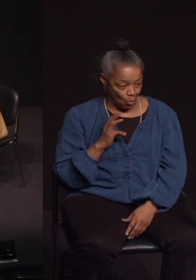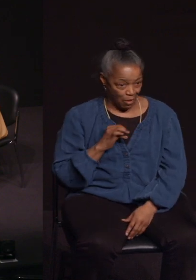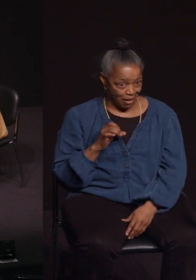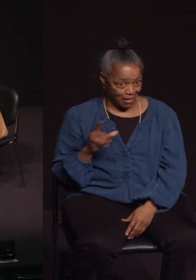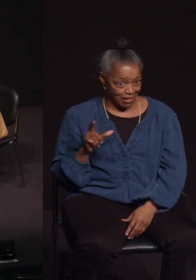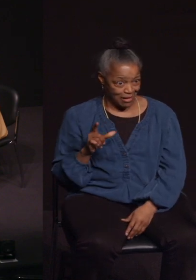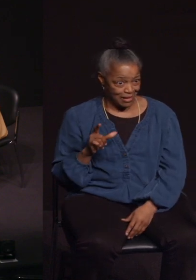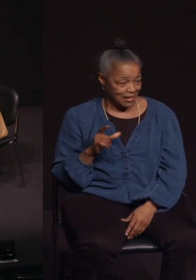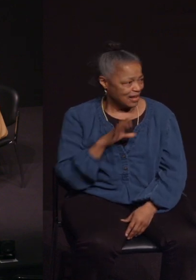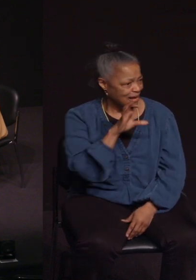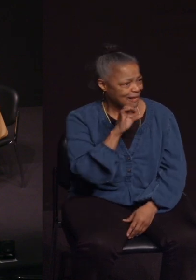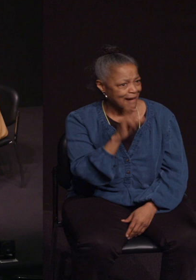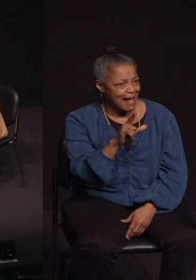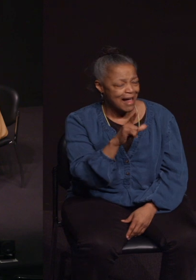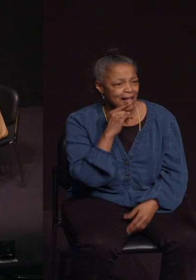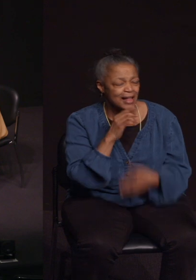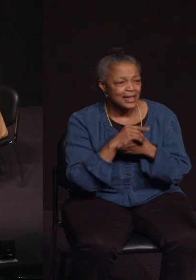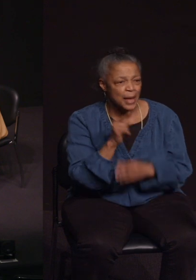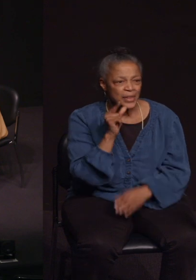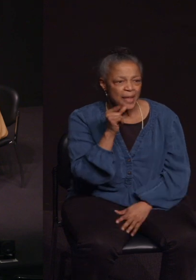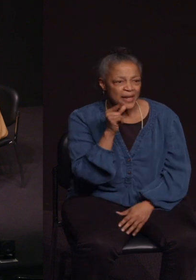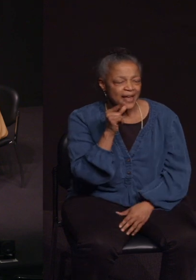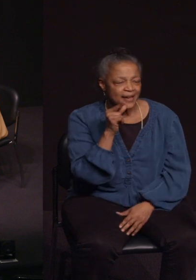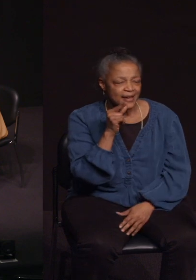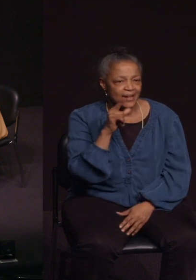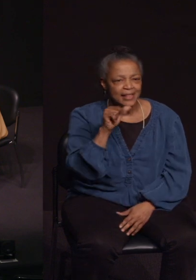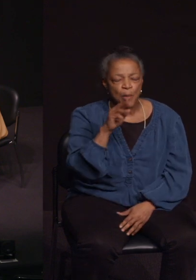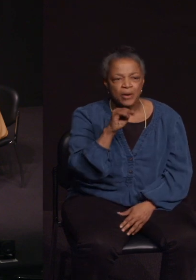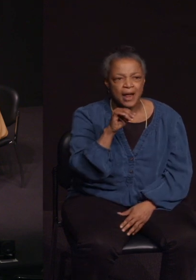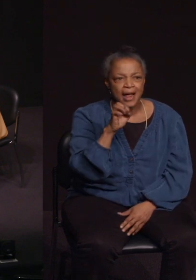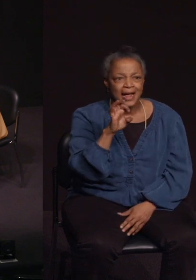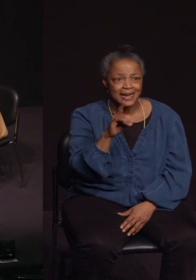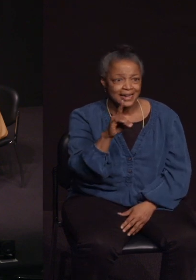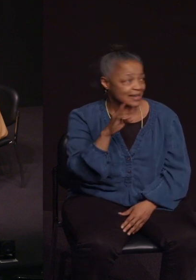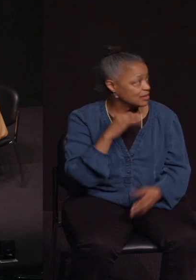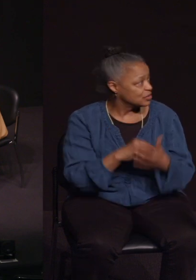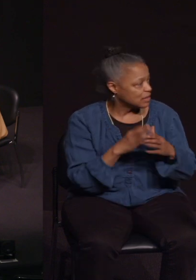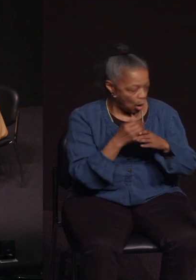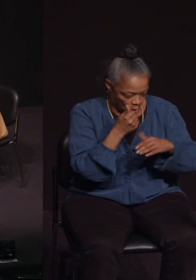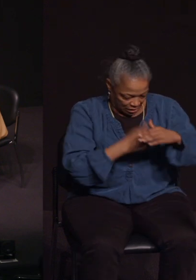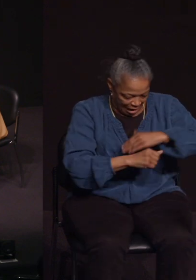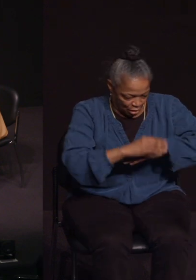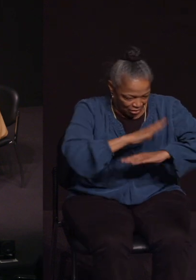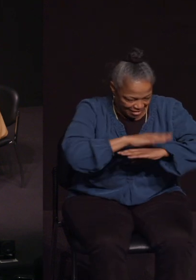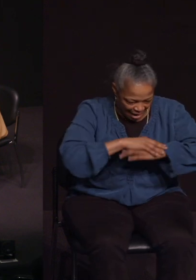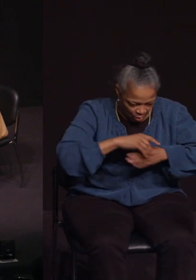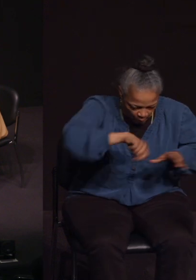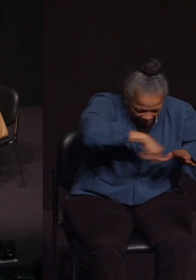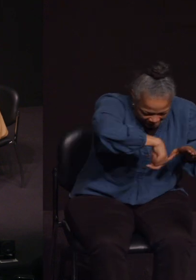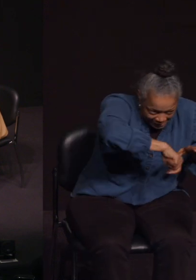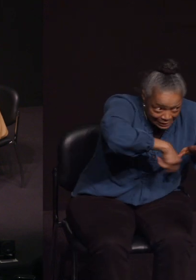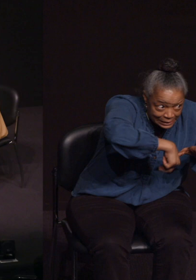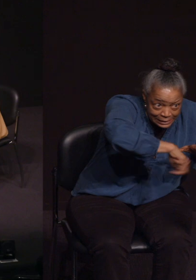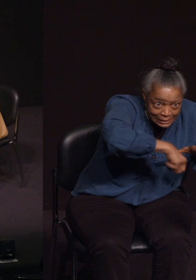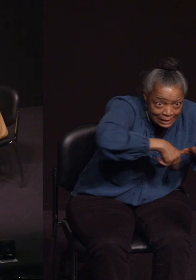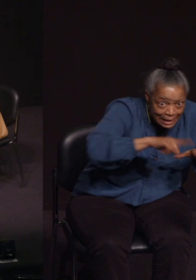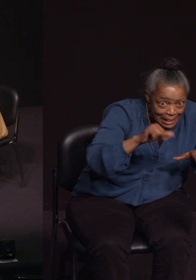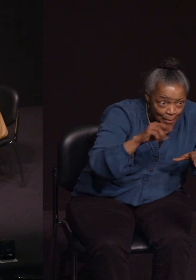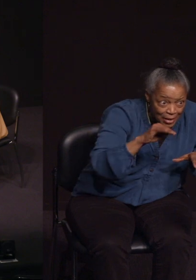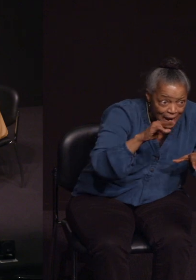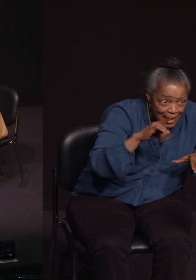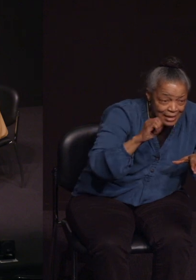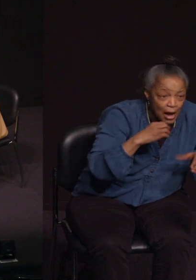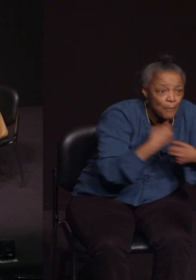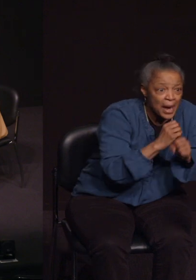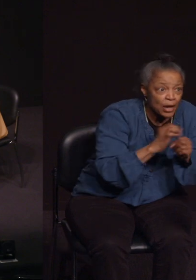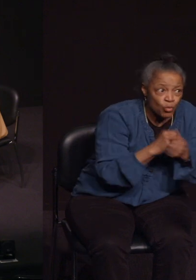Cal, why don't you do your lemonade? So literally, I was at Essence under a table mixing the famous Made with